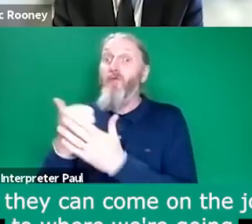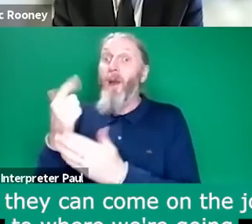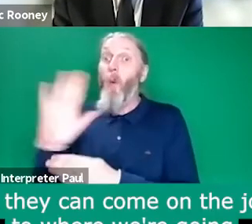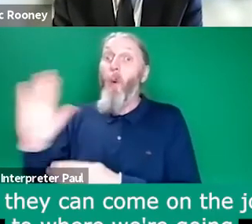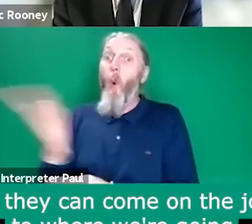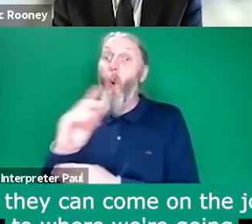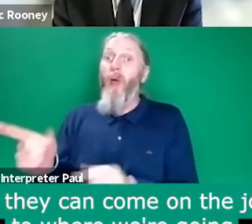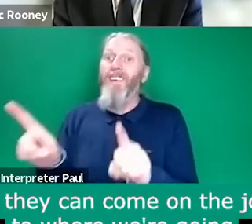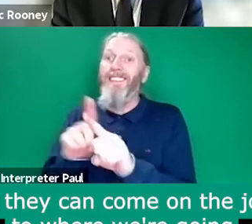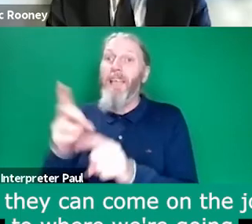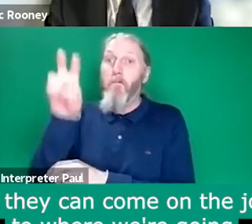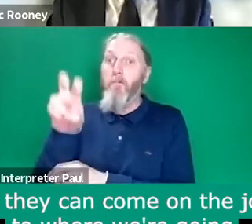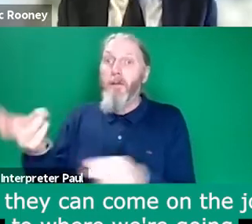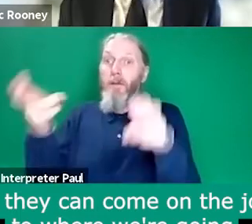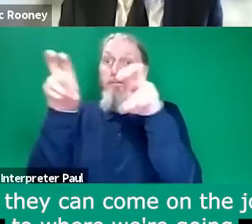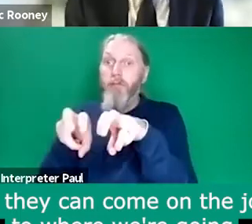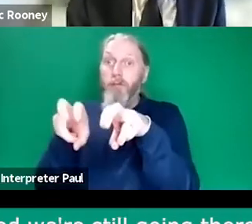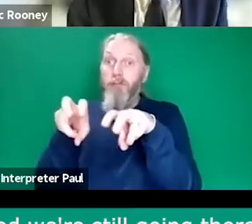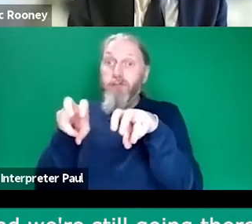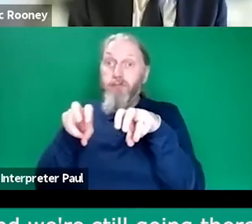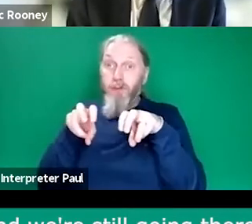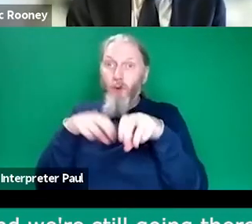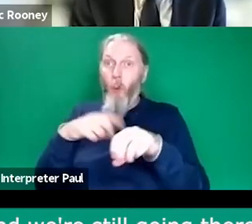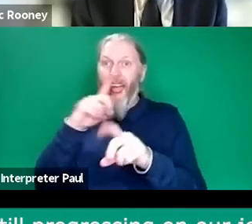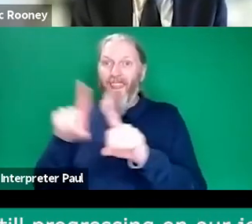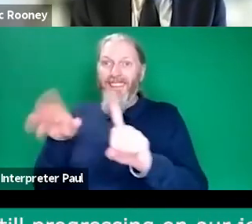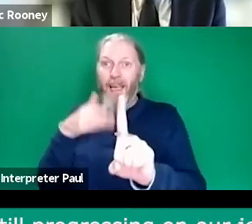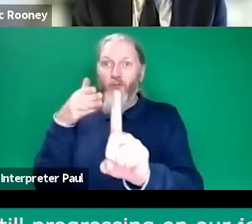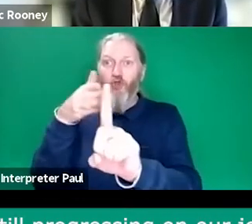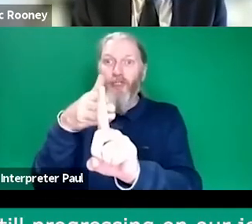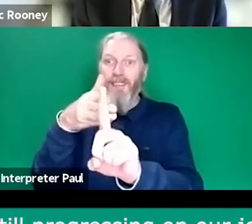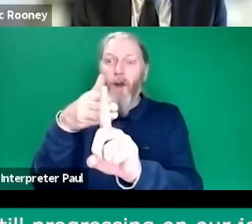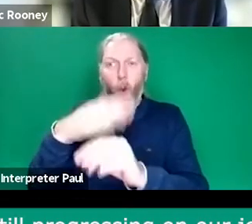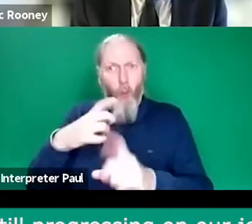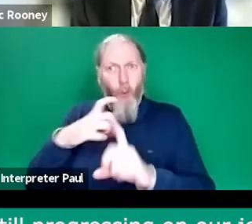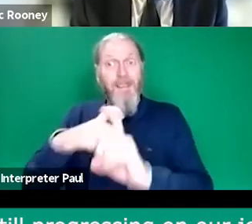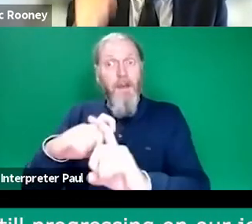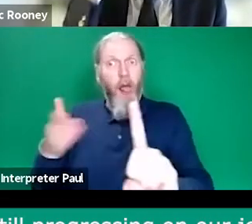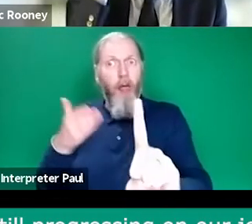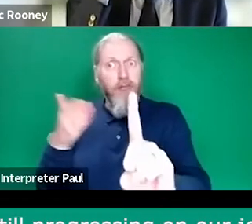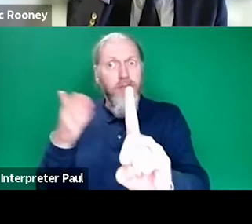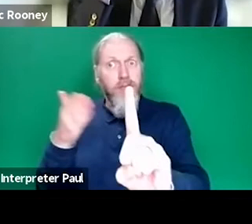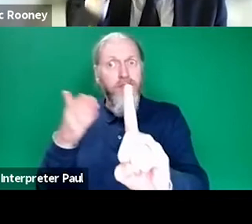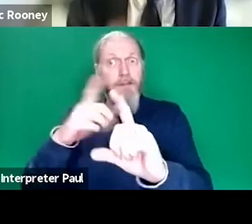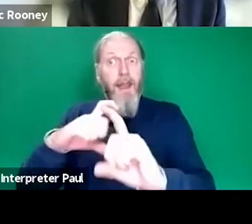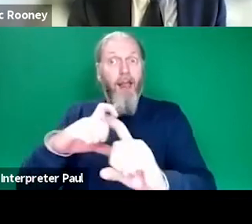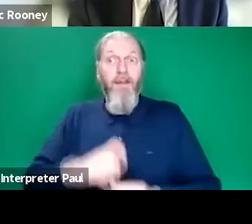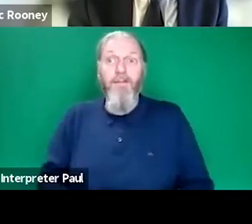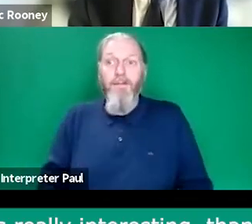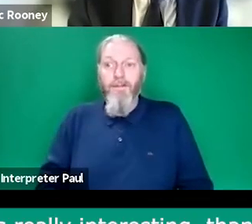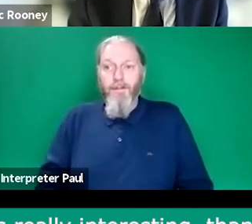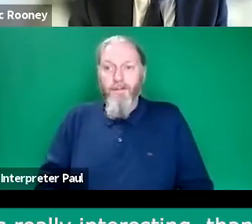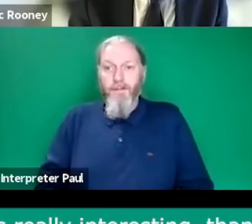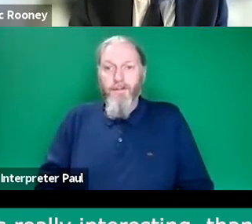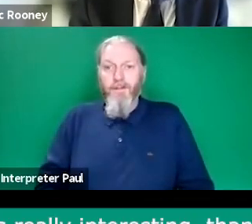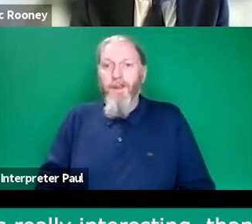can come on the journey to where we're going. And we're still going there. We're still progressing on our journey.